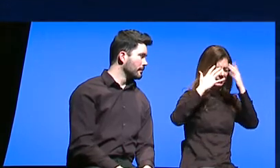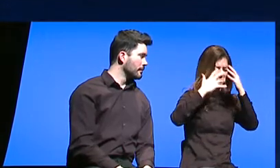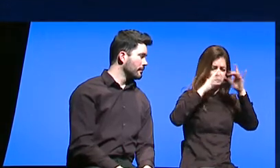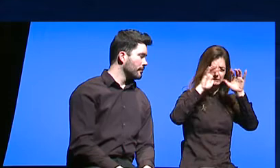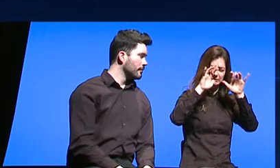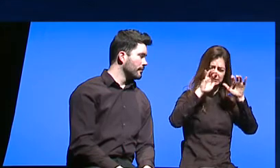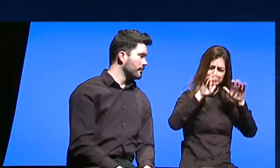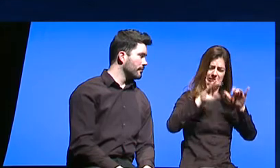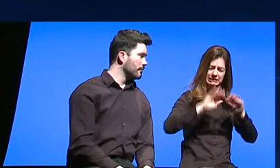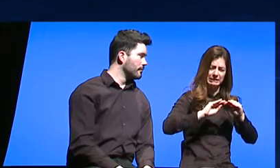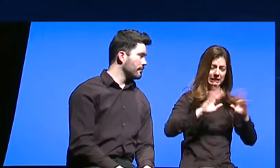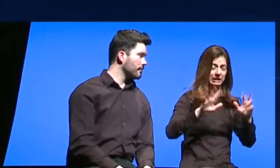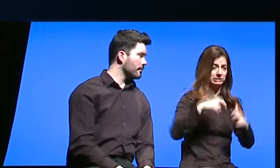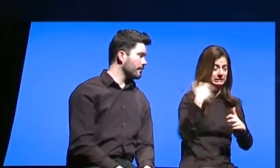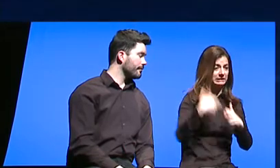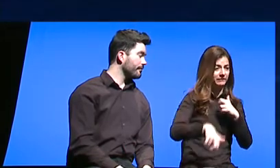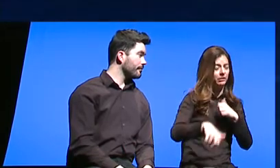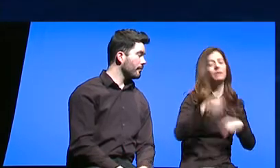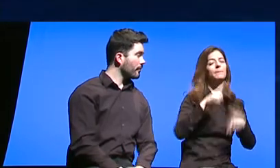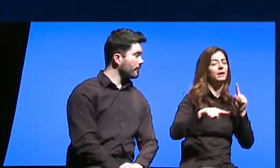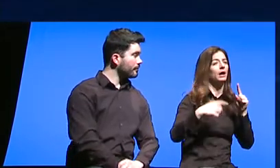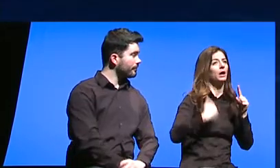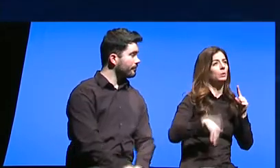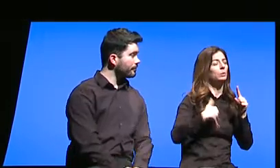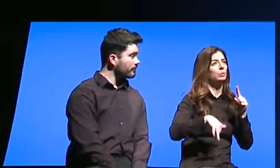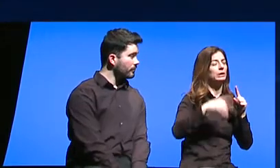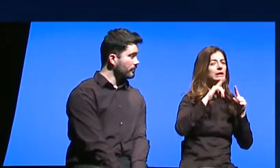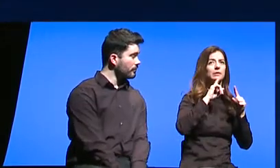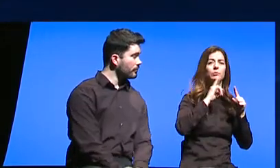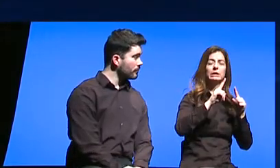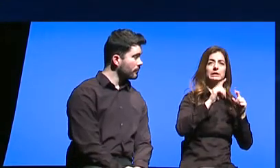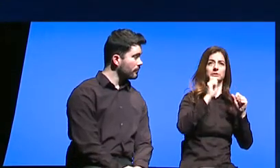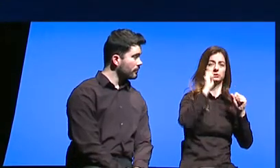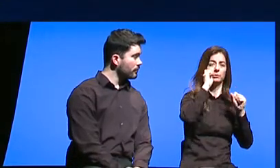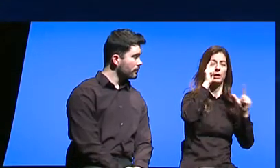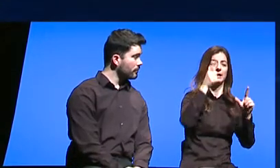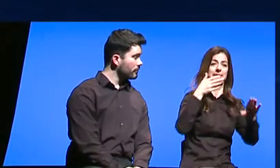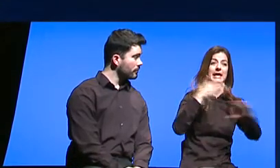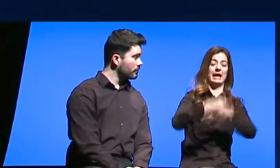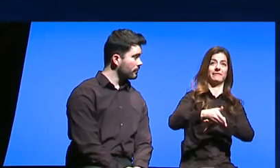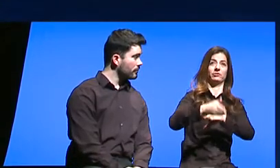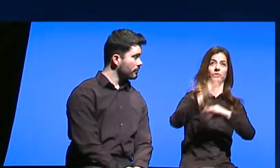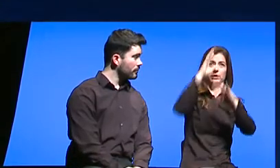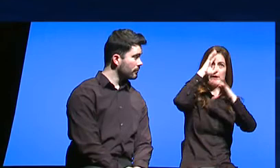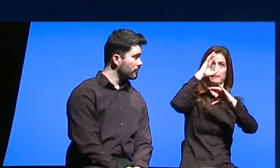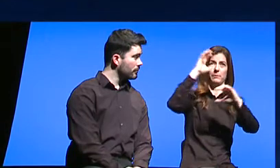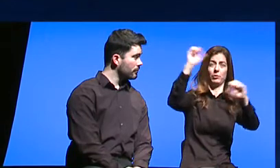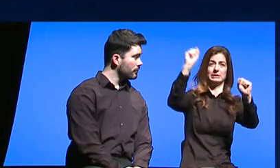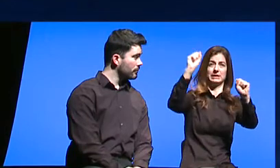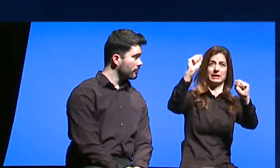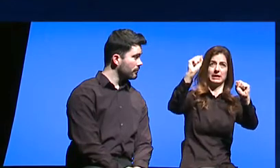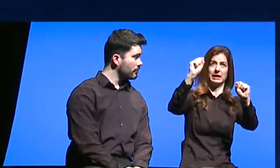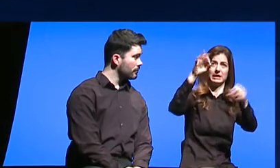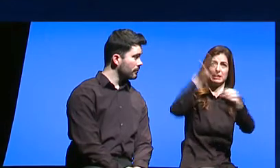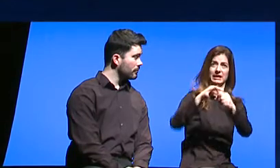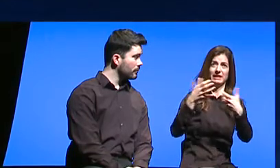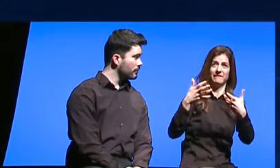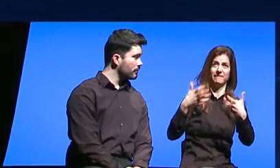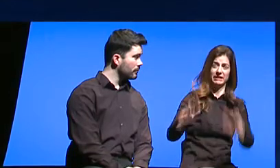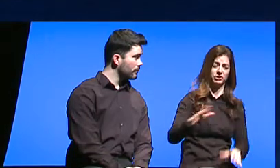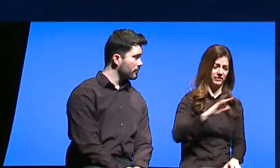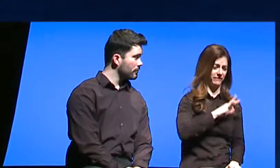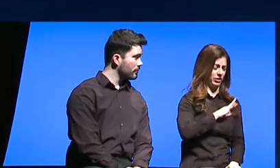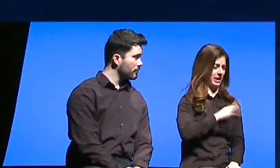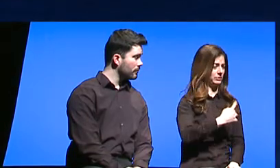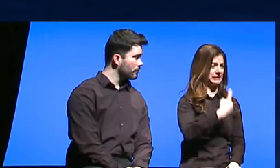I was really surprised after the election that Ferdows's approach was that this is the will of the American people. So this is